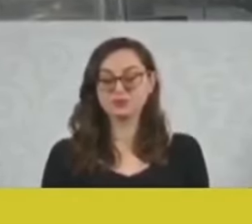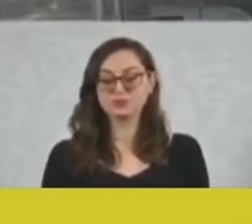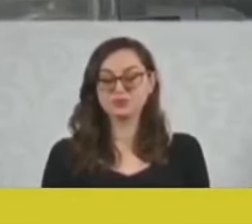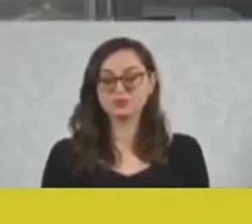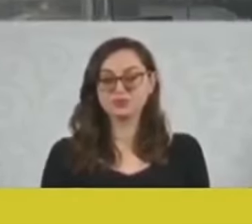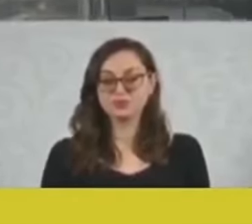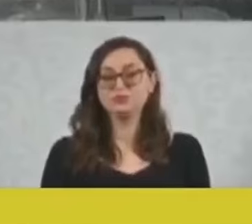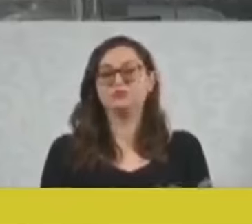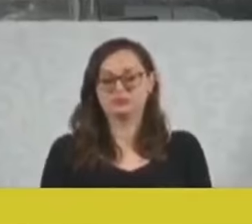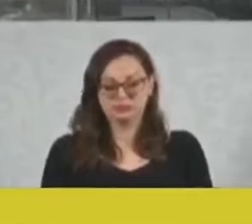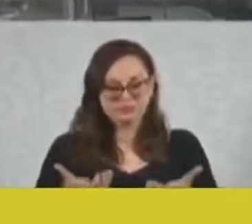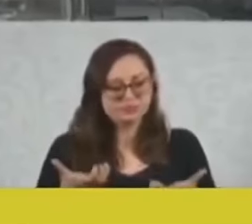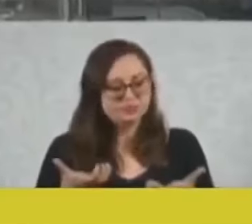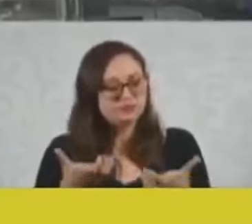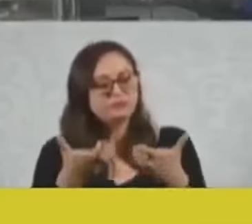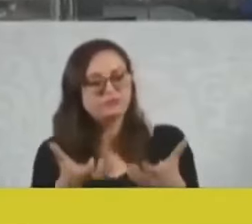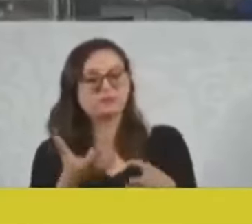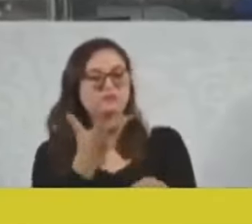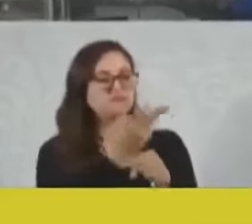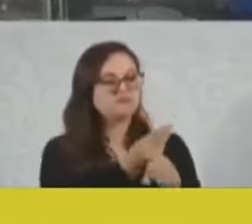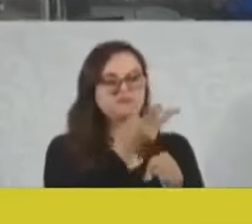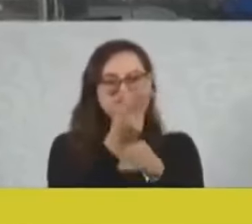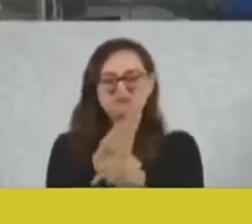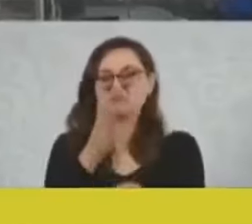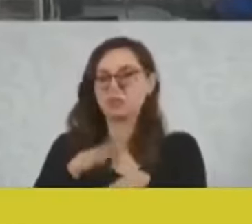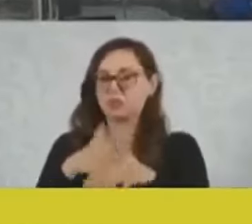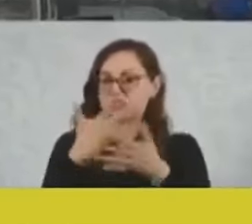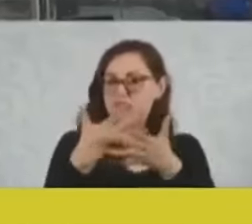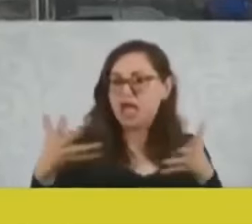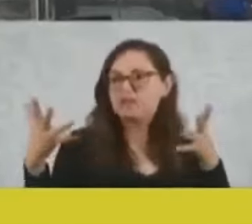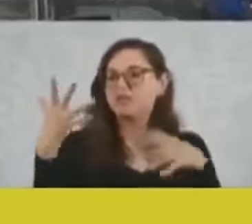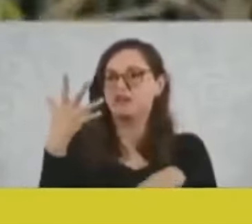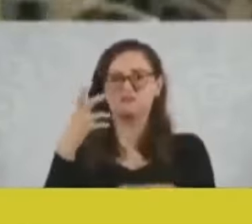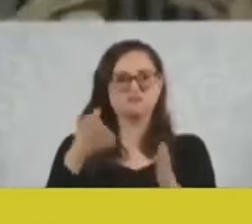will enlarge roads in the whole country.